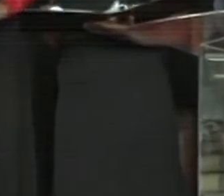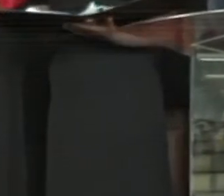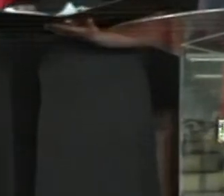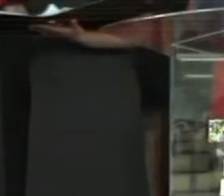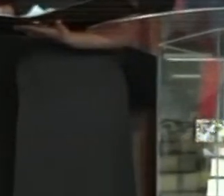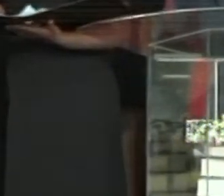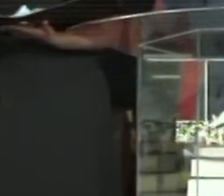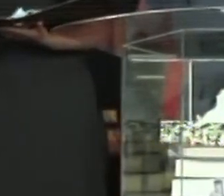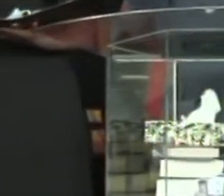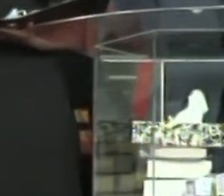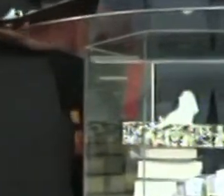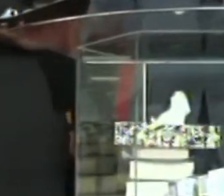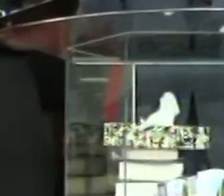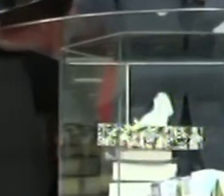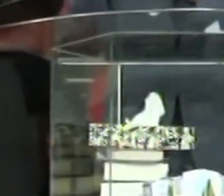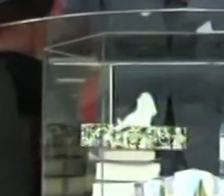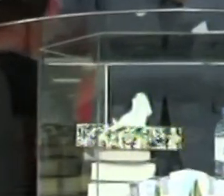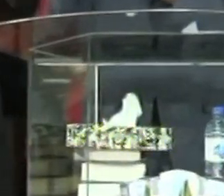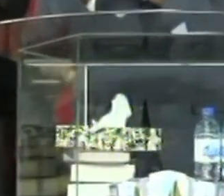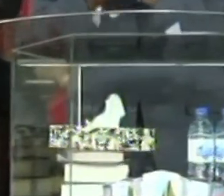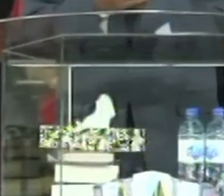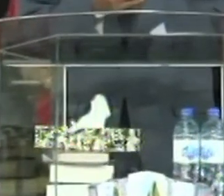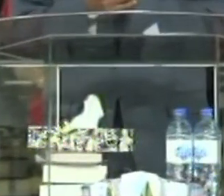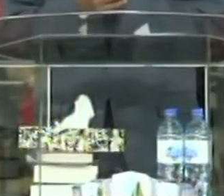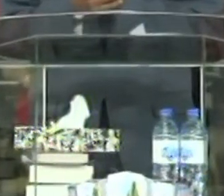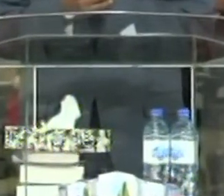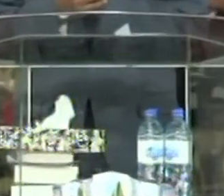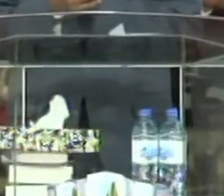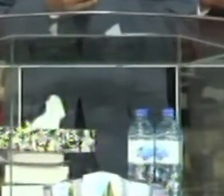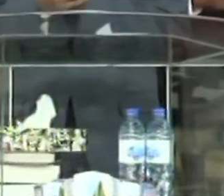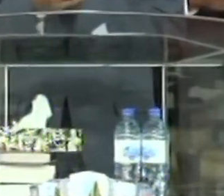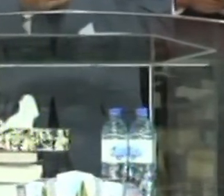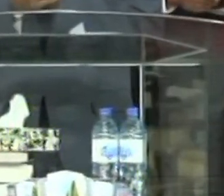Father and our God, that is our prayer this morning.